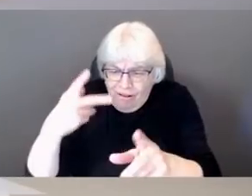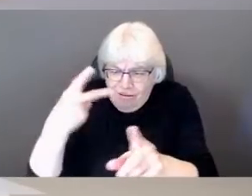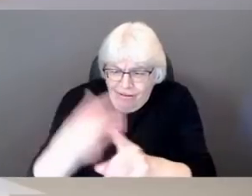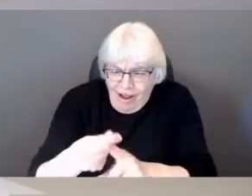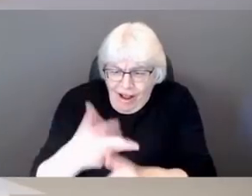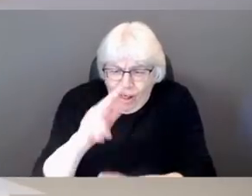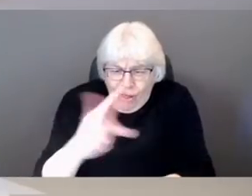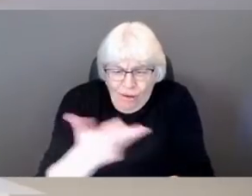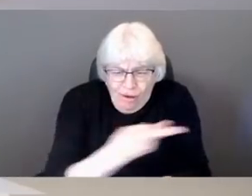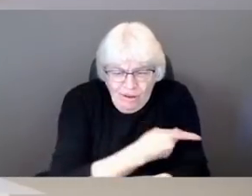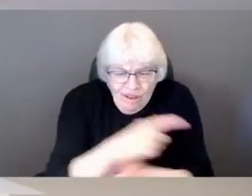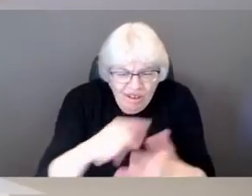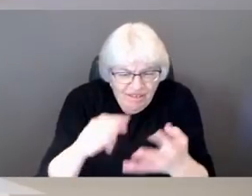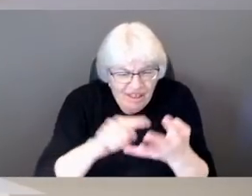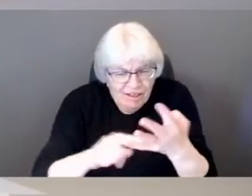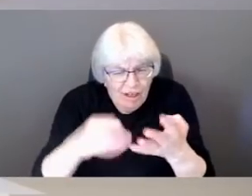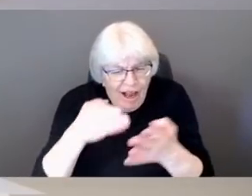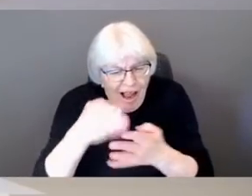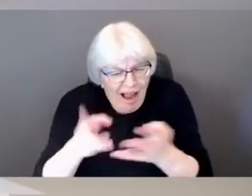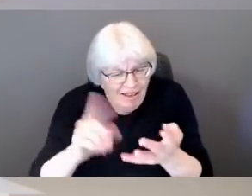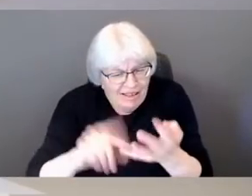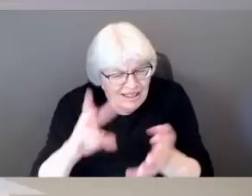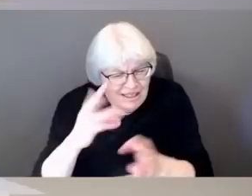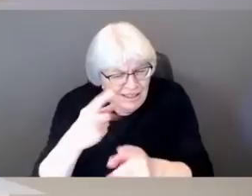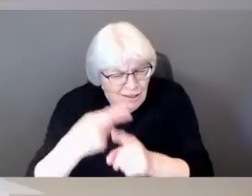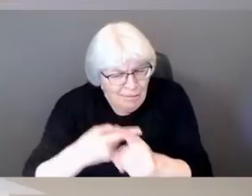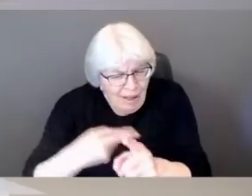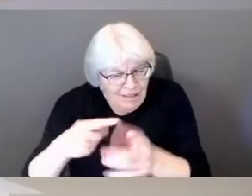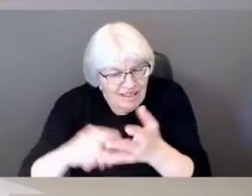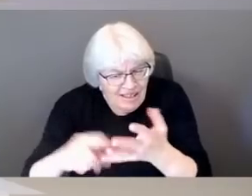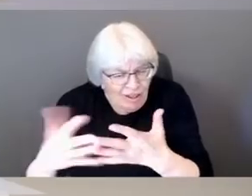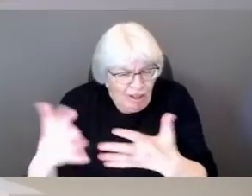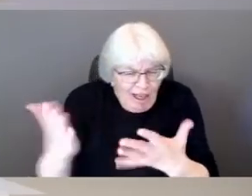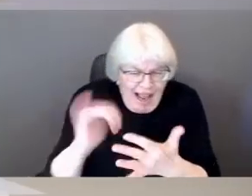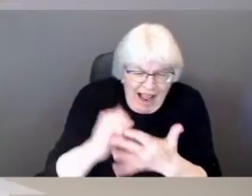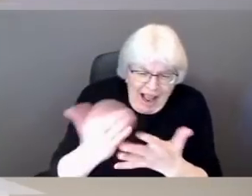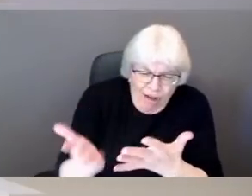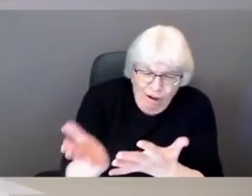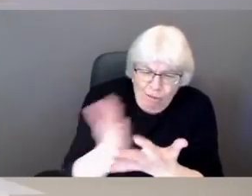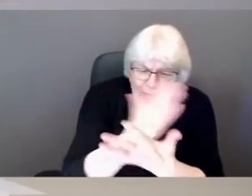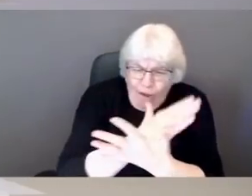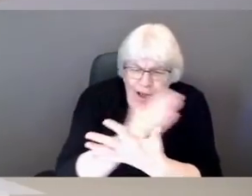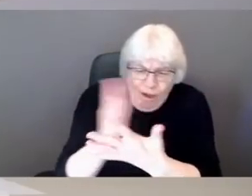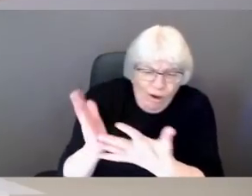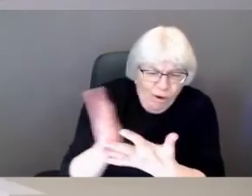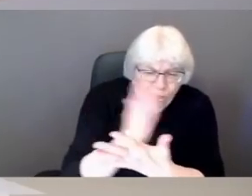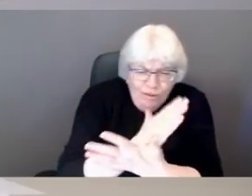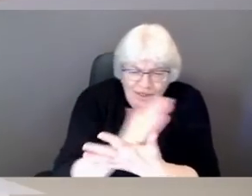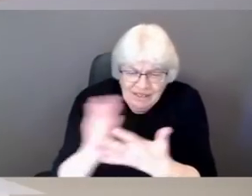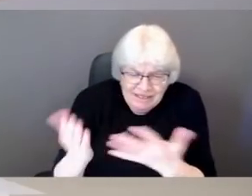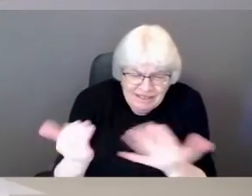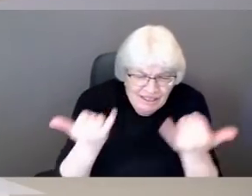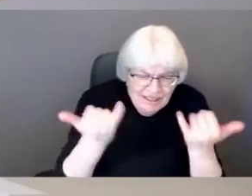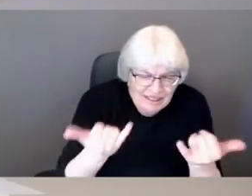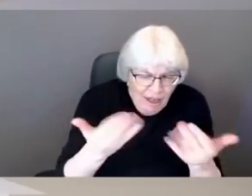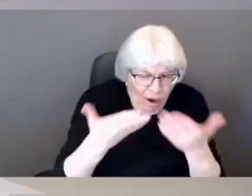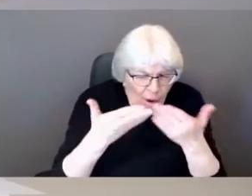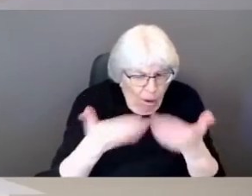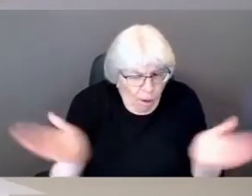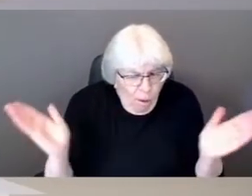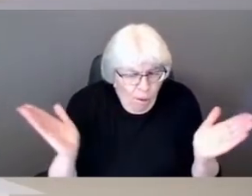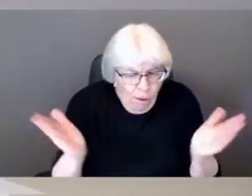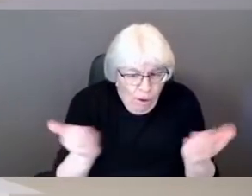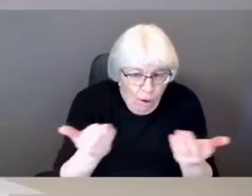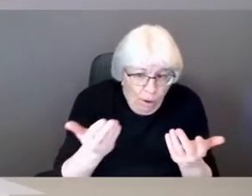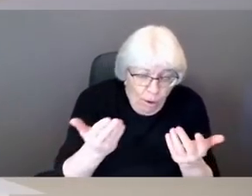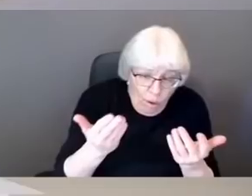how the priorities are being organized, given it's sort of just wide open now. You just have to wait the 6 months after your last dose.